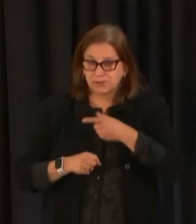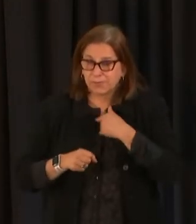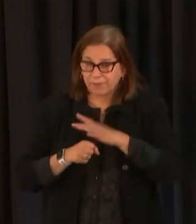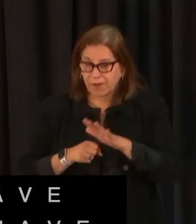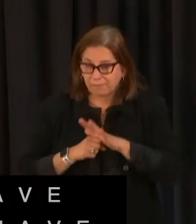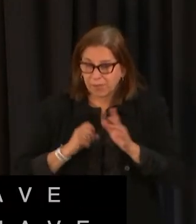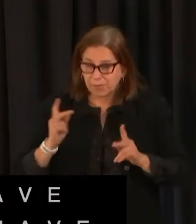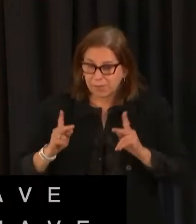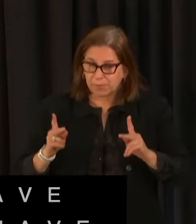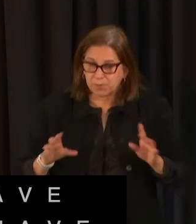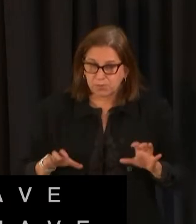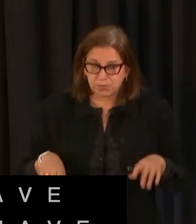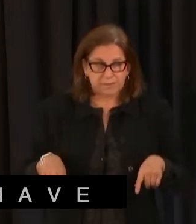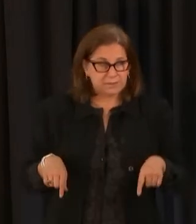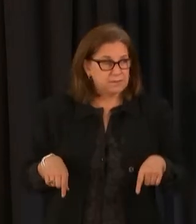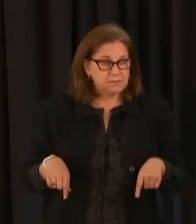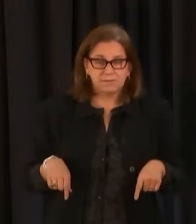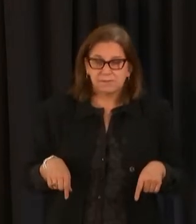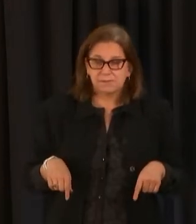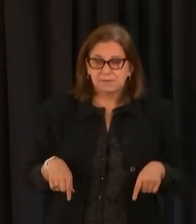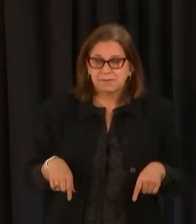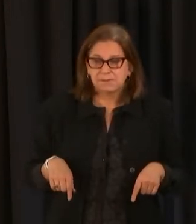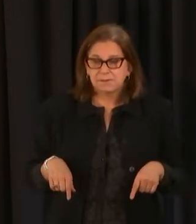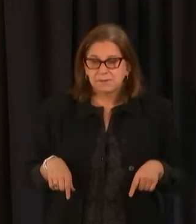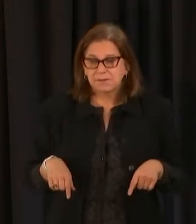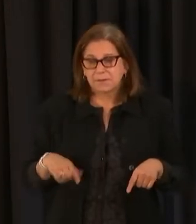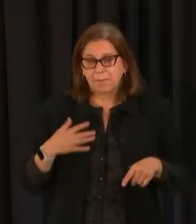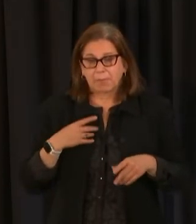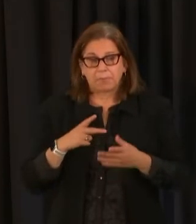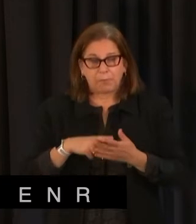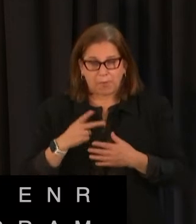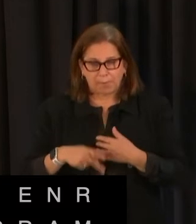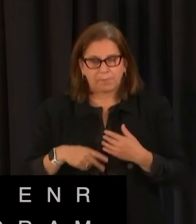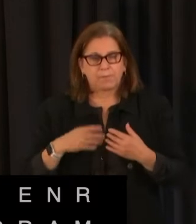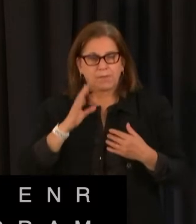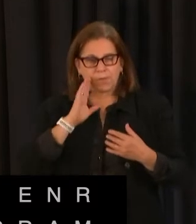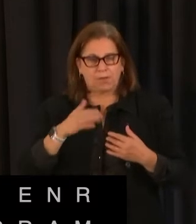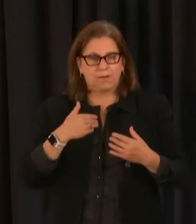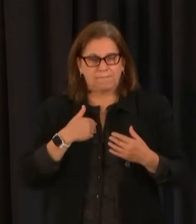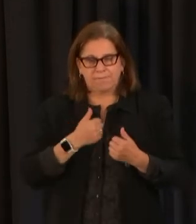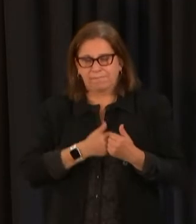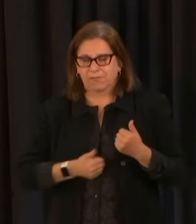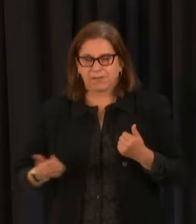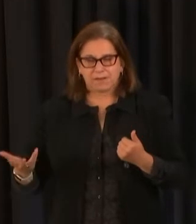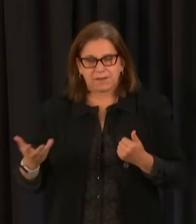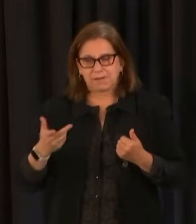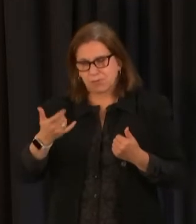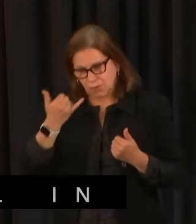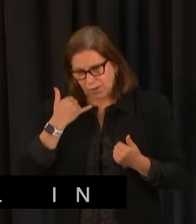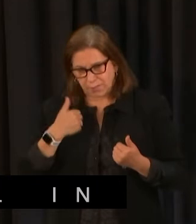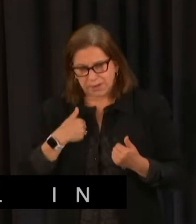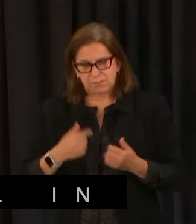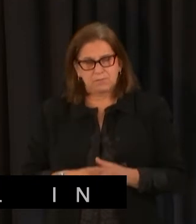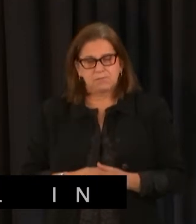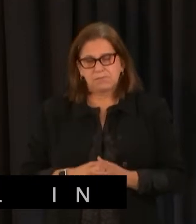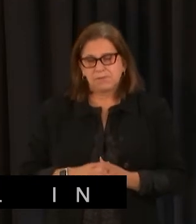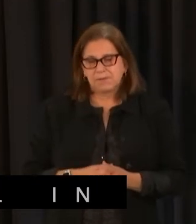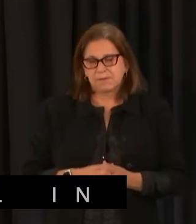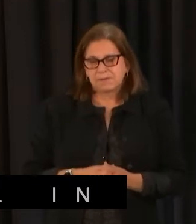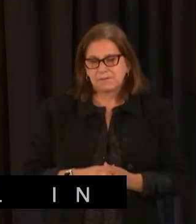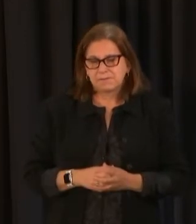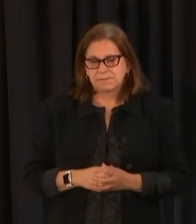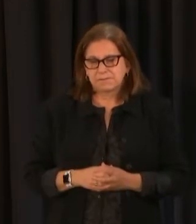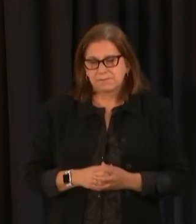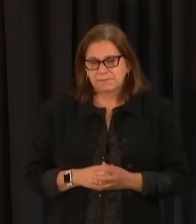this program, making sure people call in is going to be extremely beneficial. We expect that a disproportionate number of these folks will be